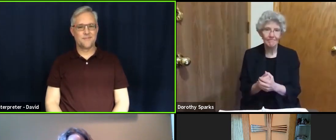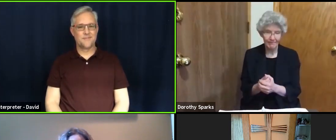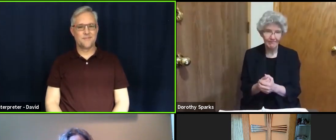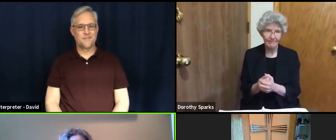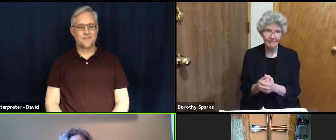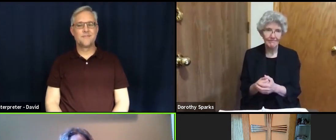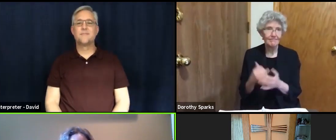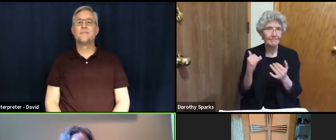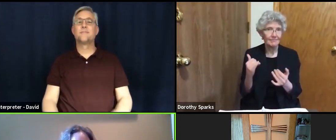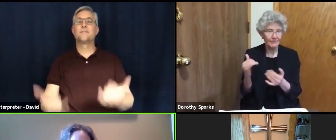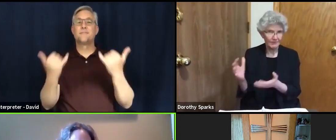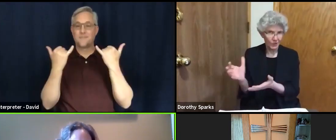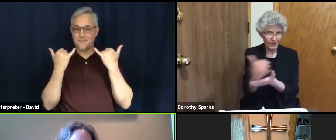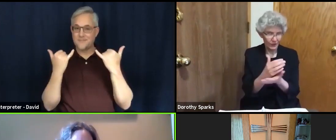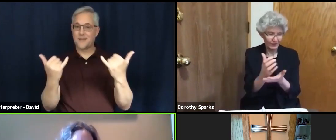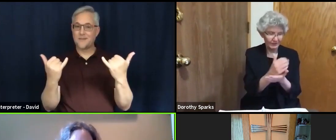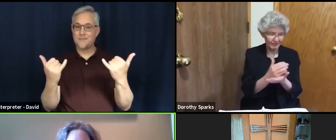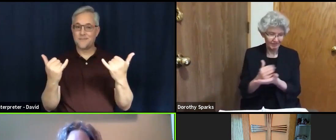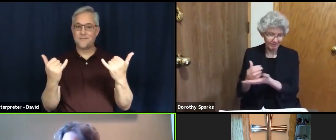At this time,